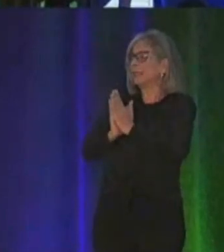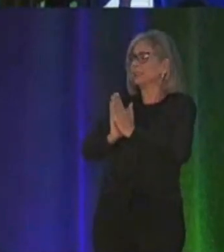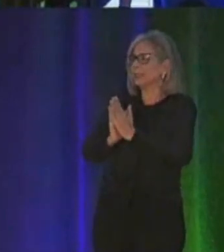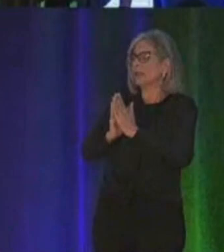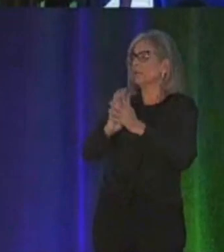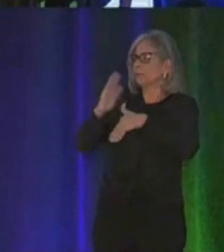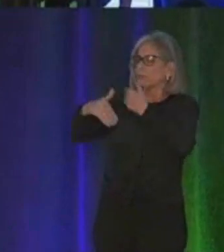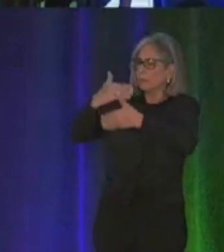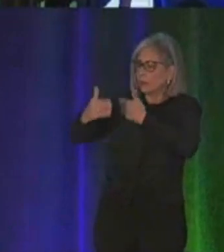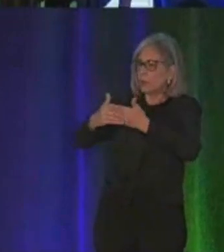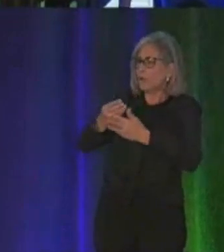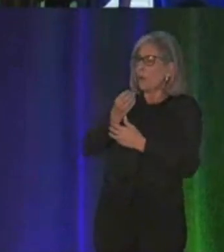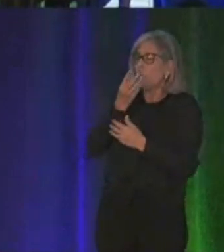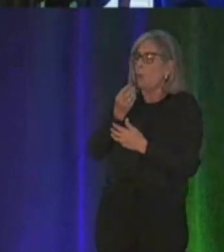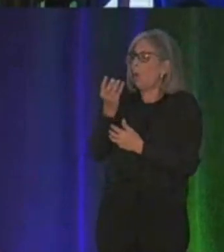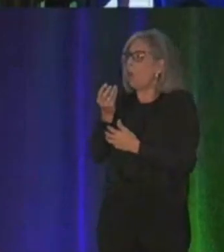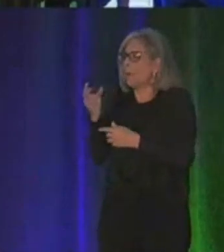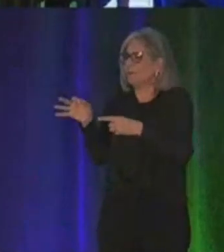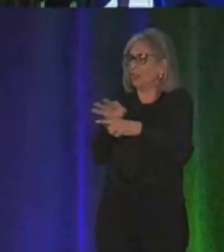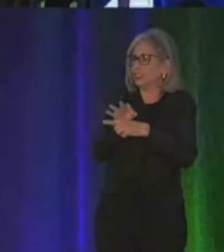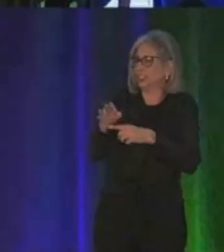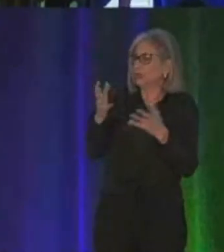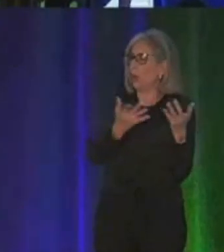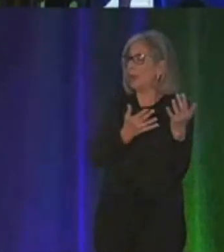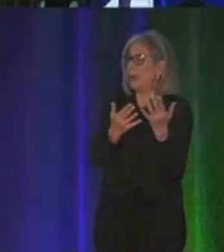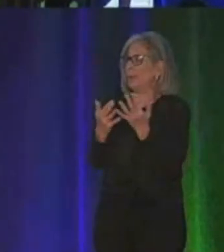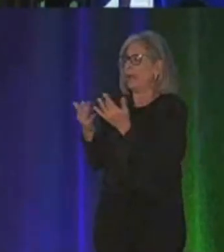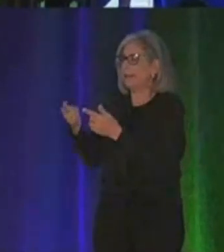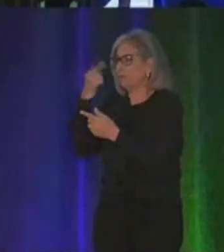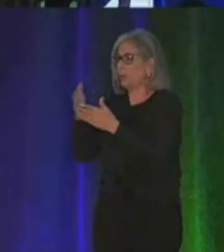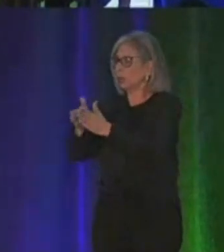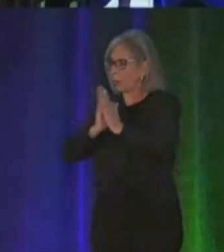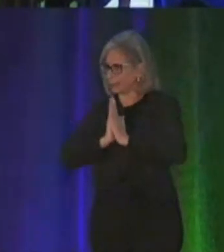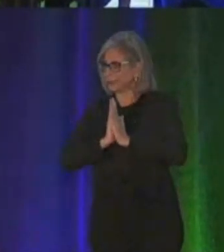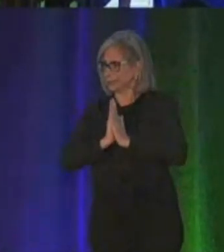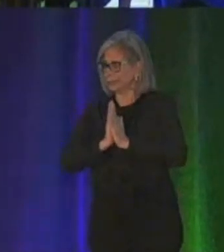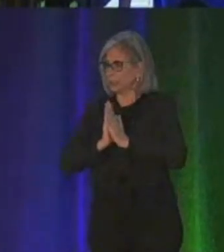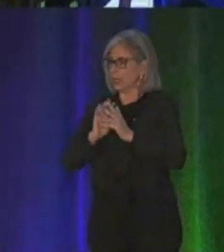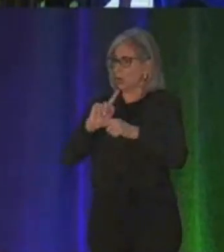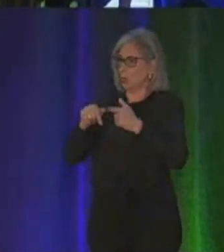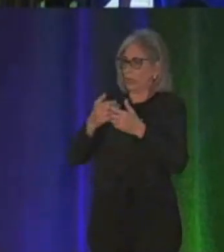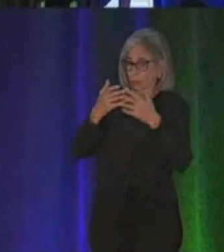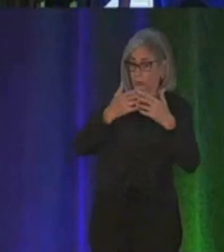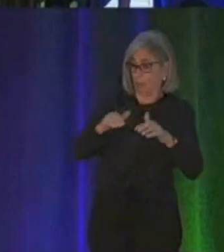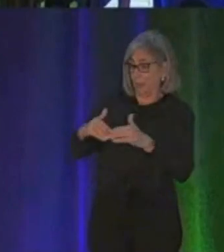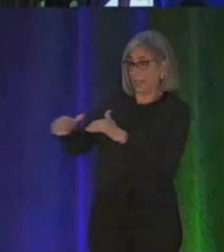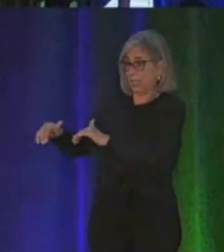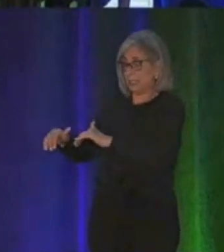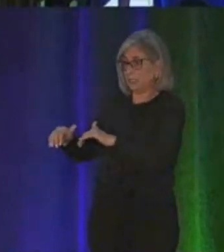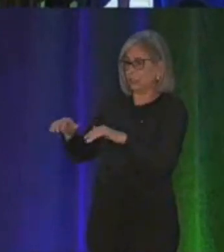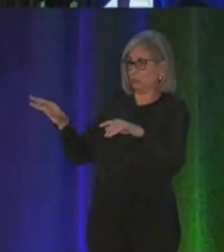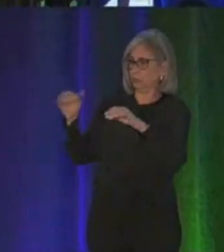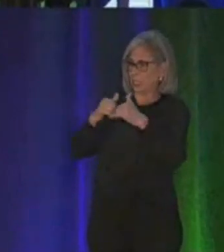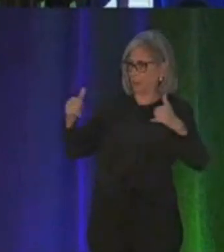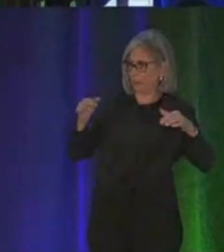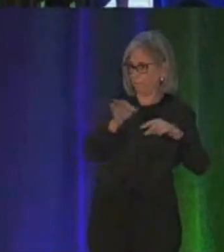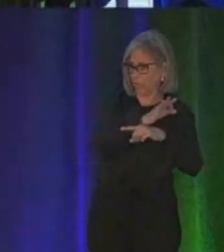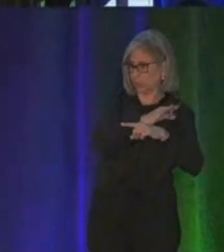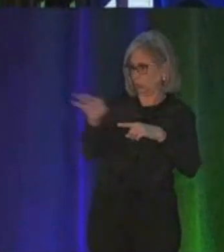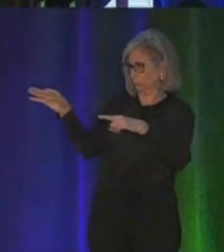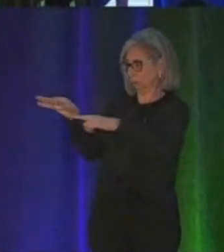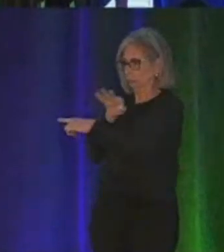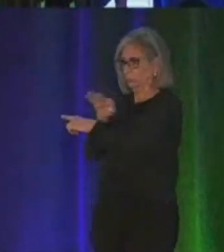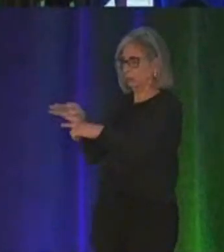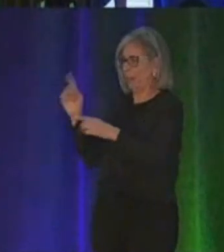you'll have like a pool of warmed functions. But cold starts are a real issue. When you split stuff into separate functions, that lets there be